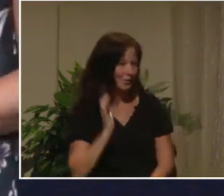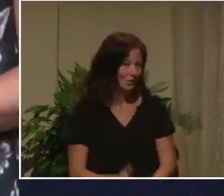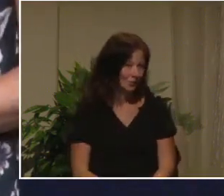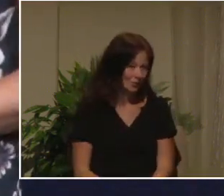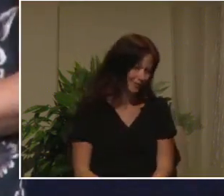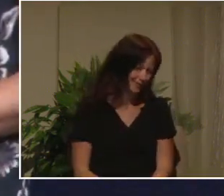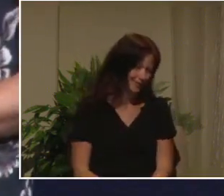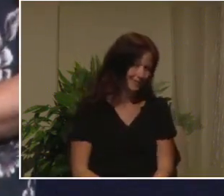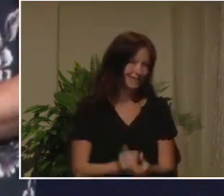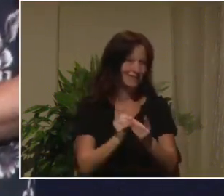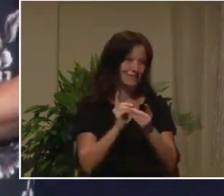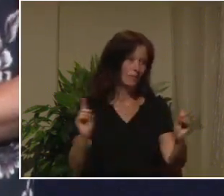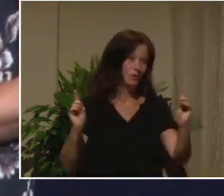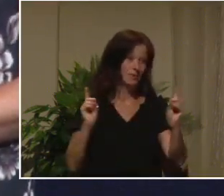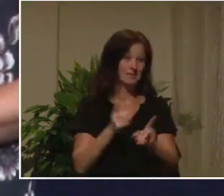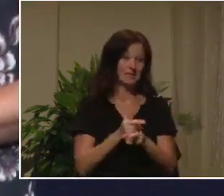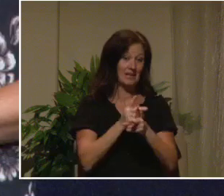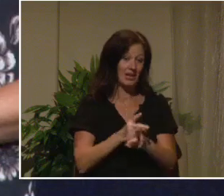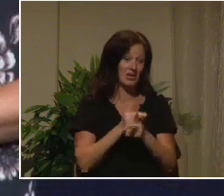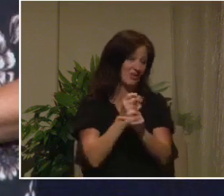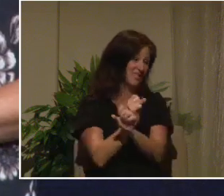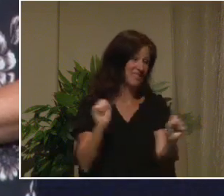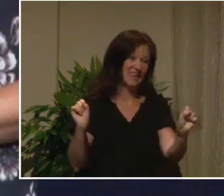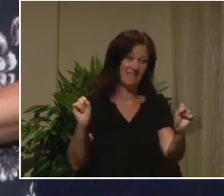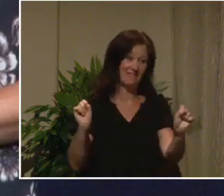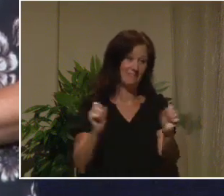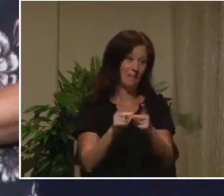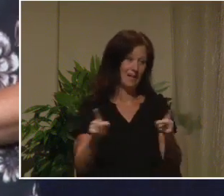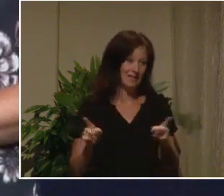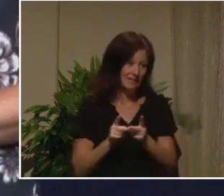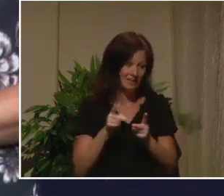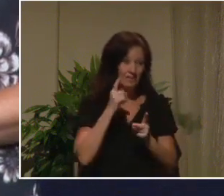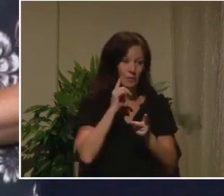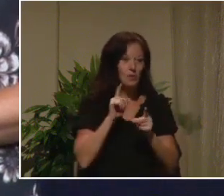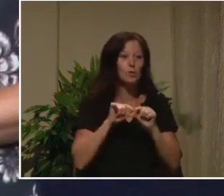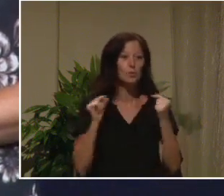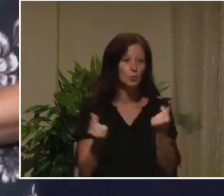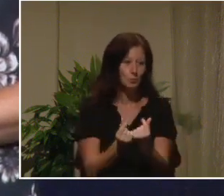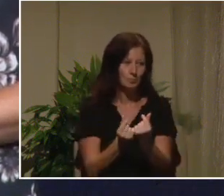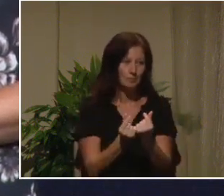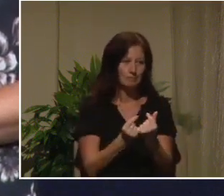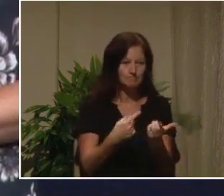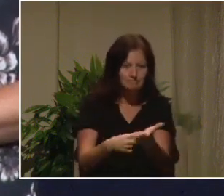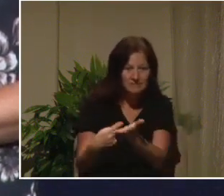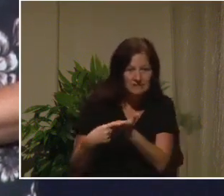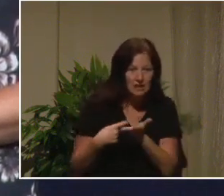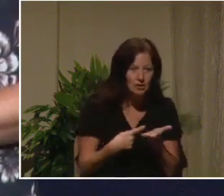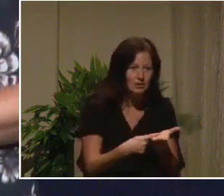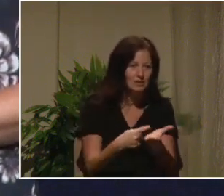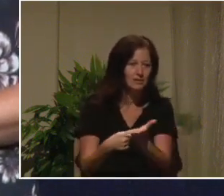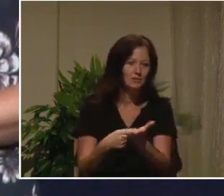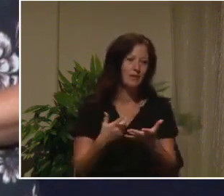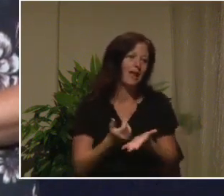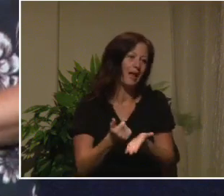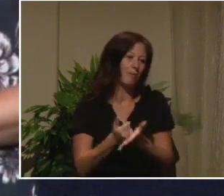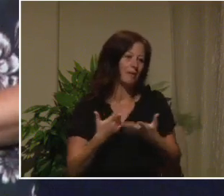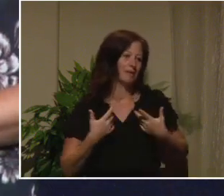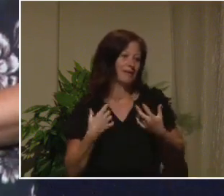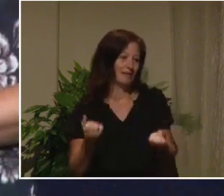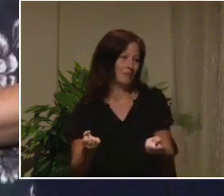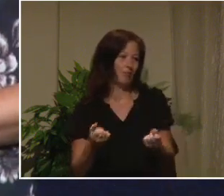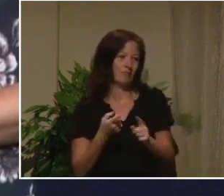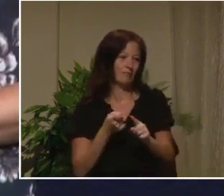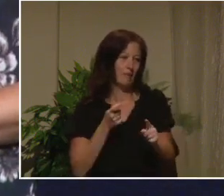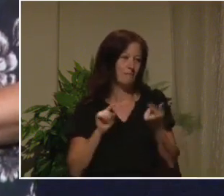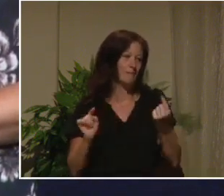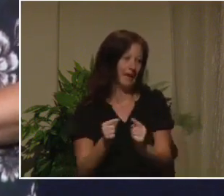So divorce care is a safe place where caring people come alongside you as they find healing from pain of separation of divorce. At this